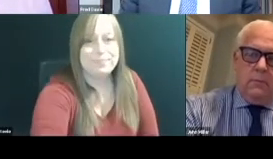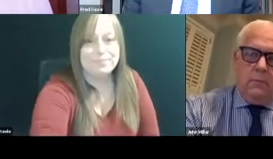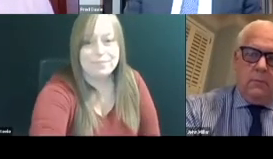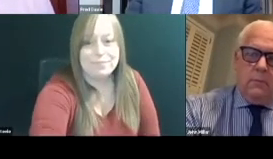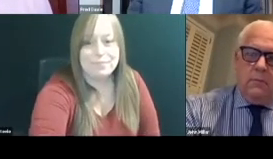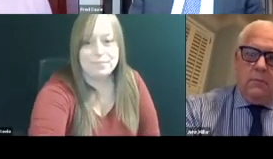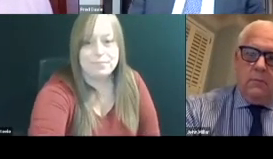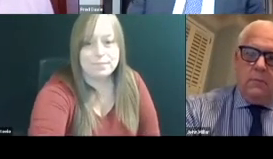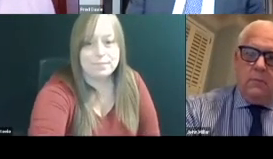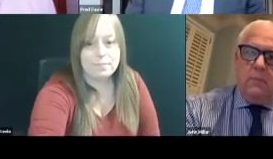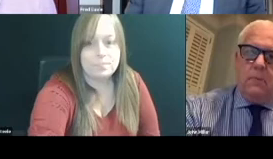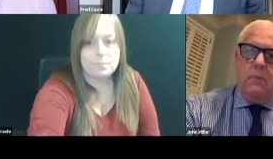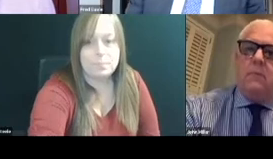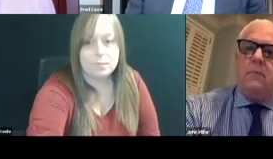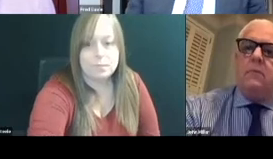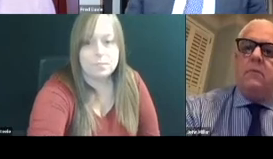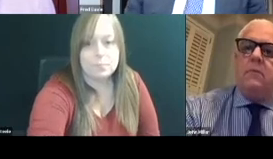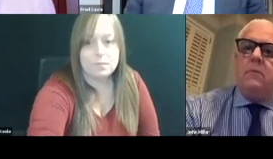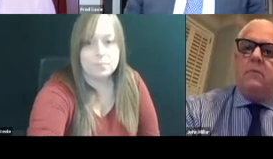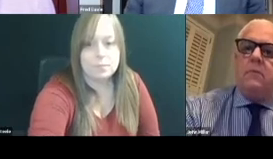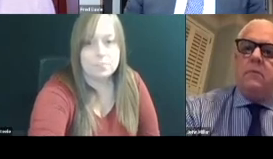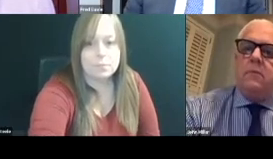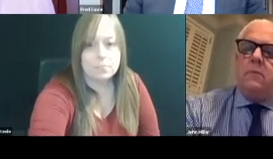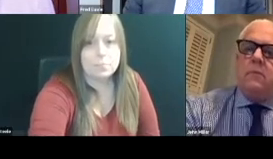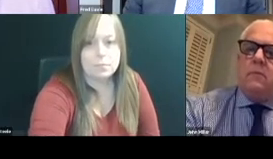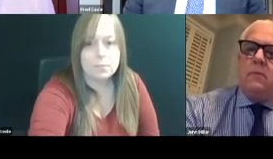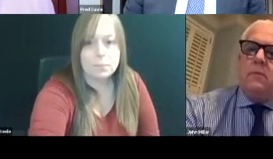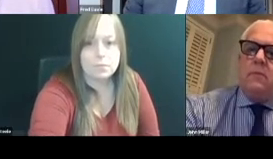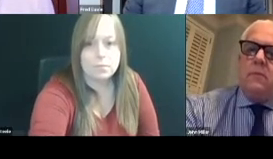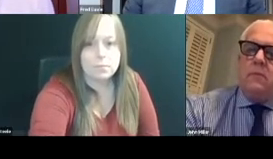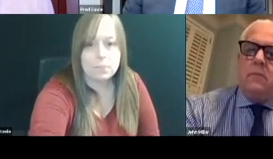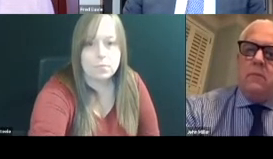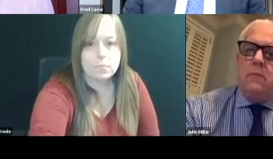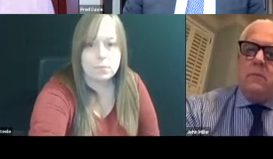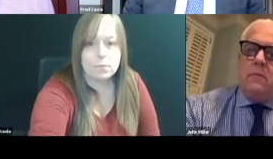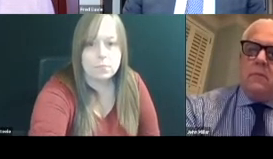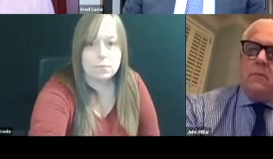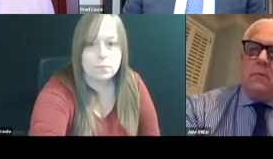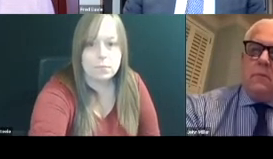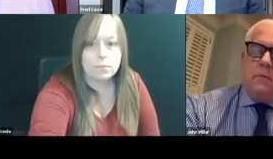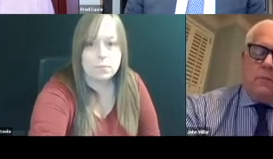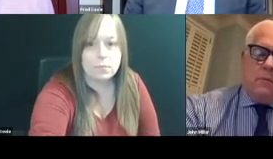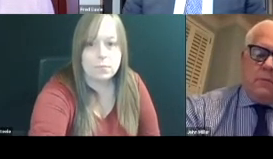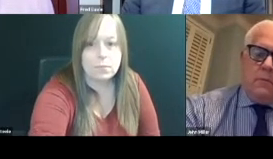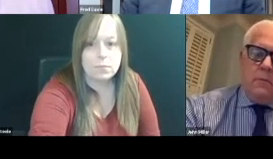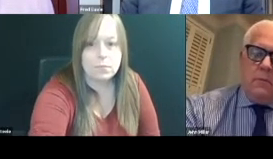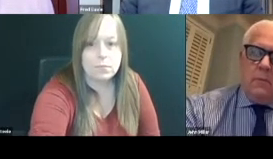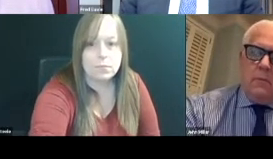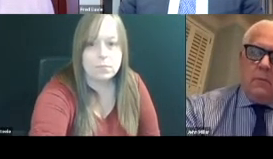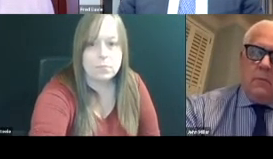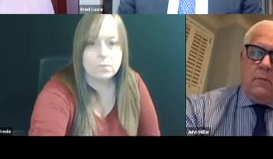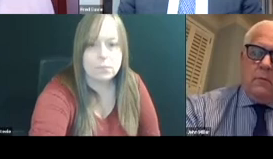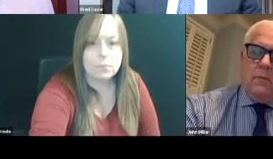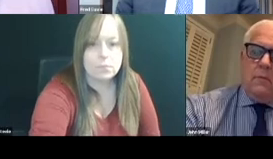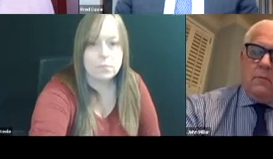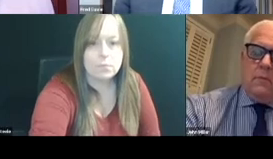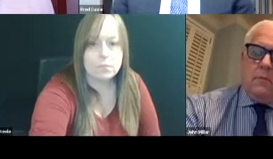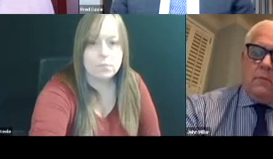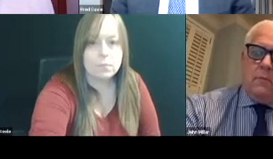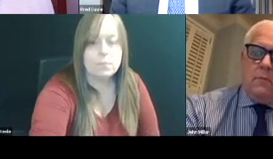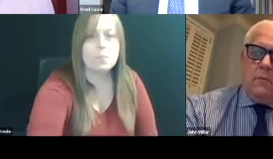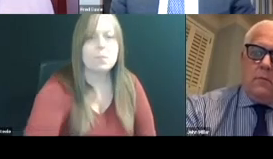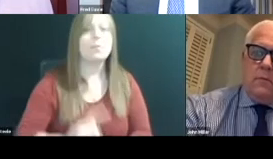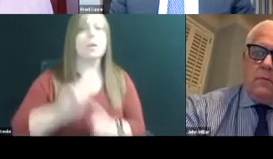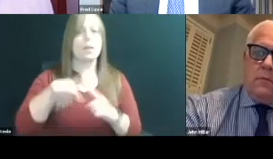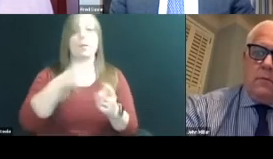issues. Thank you. And when you say the ceiling statutes, that's about officer disciplinary records, right? No, it's about the evidence that